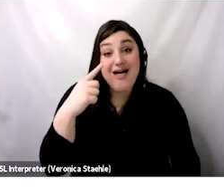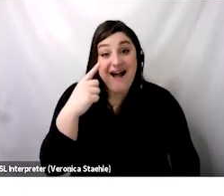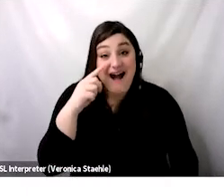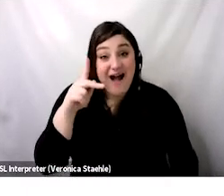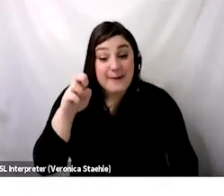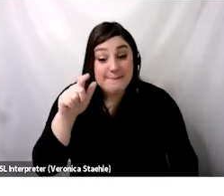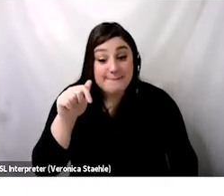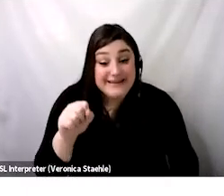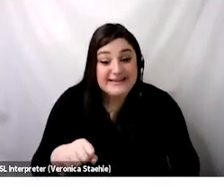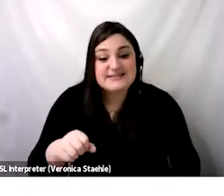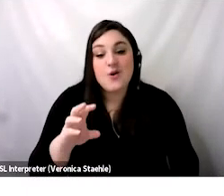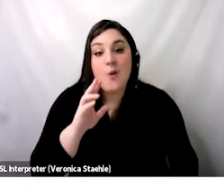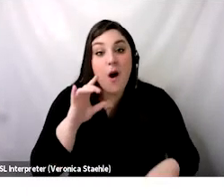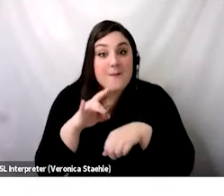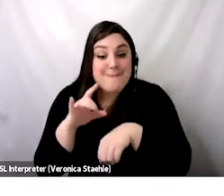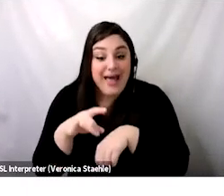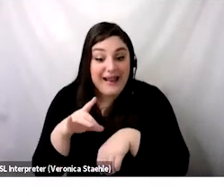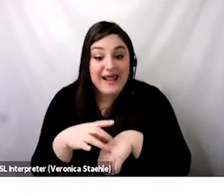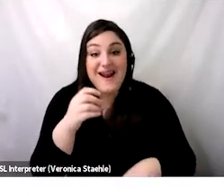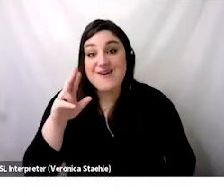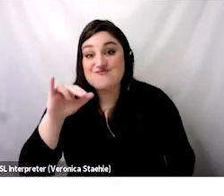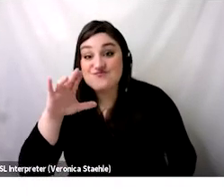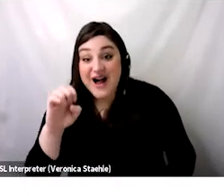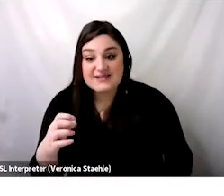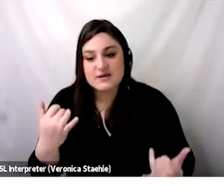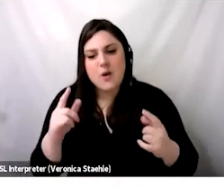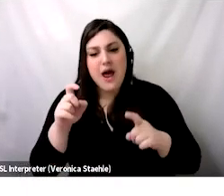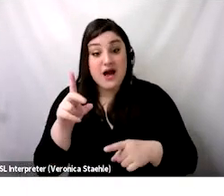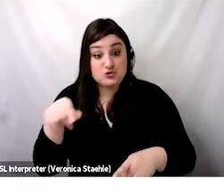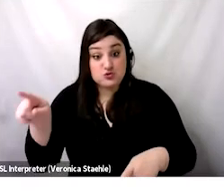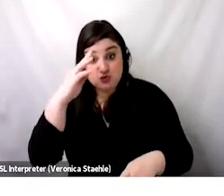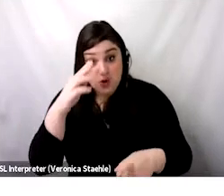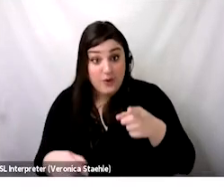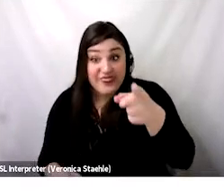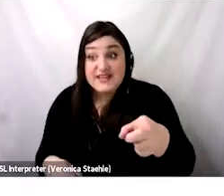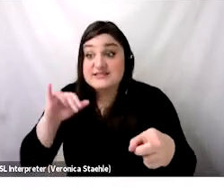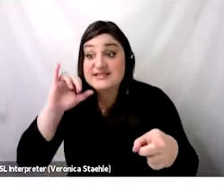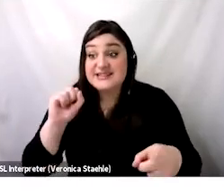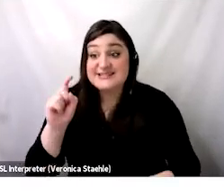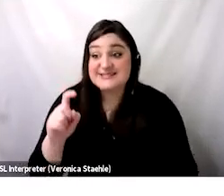Does anyone know what this crop is?